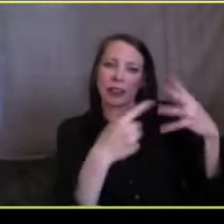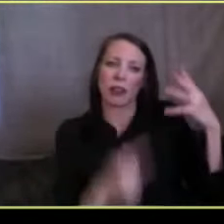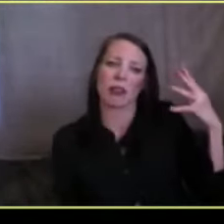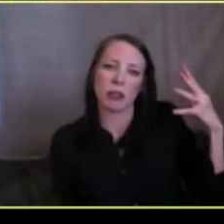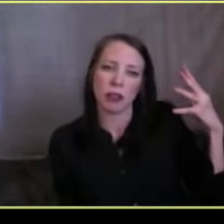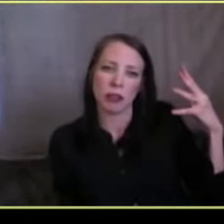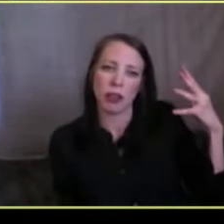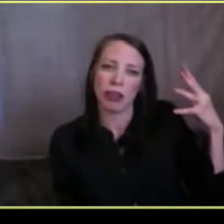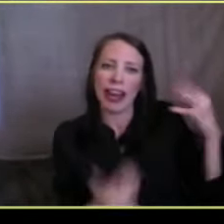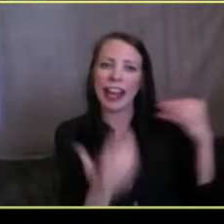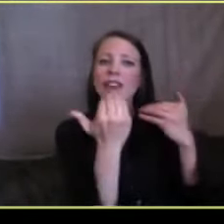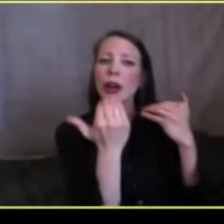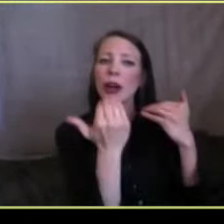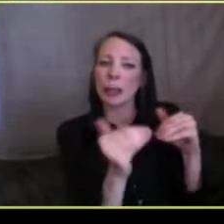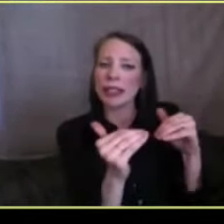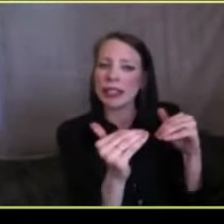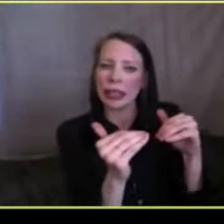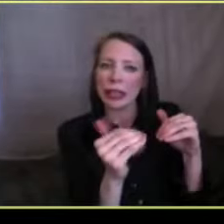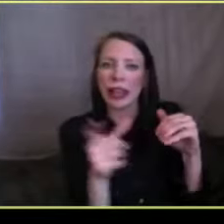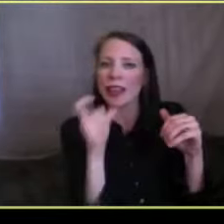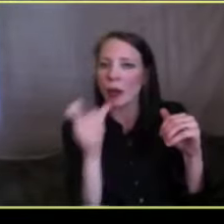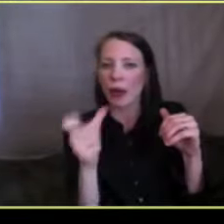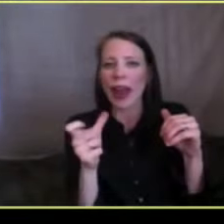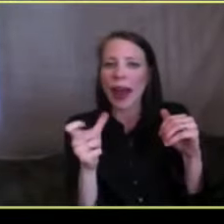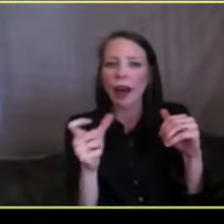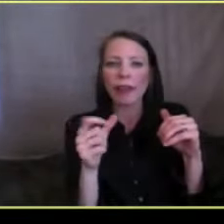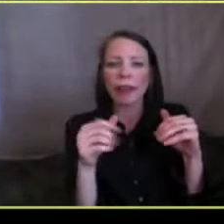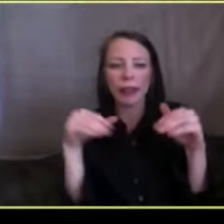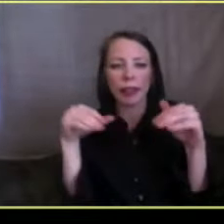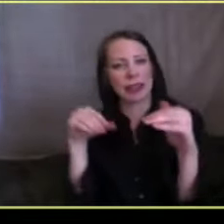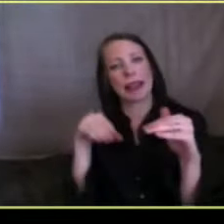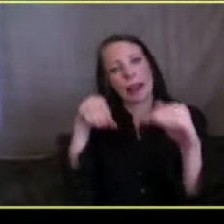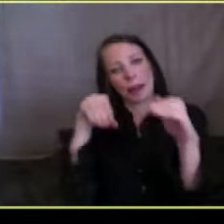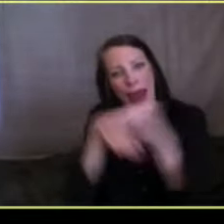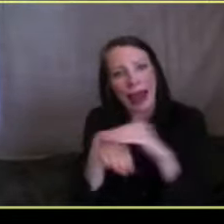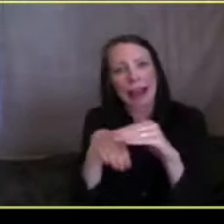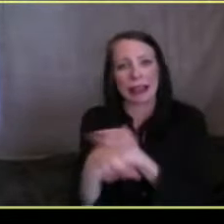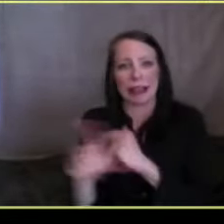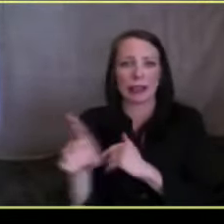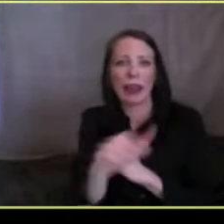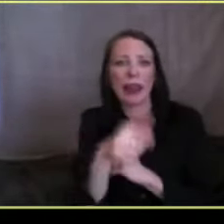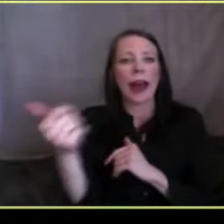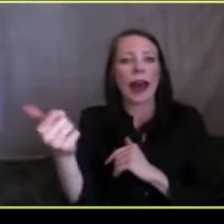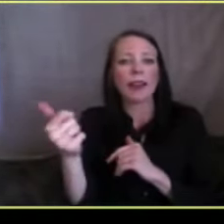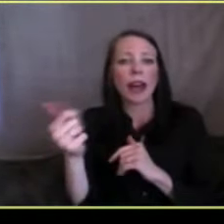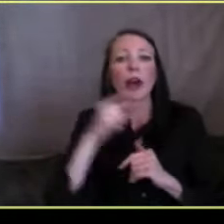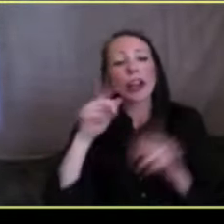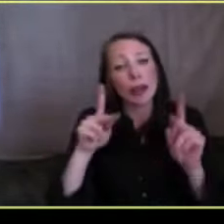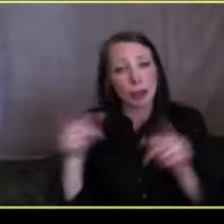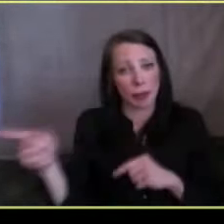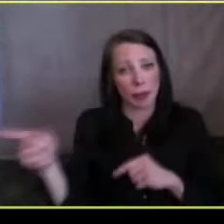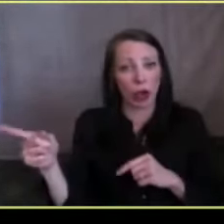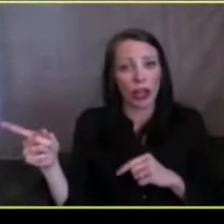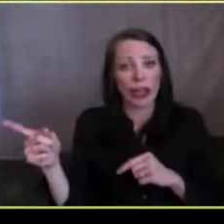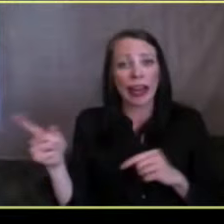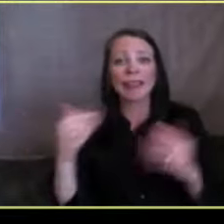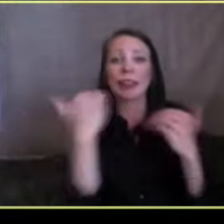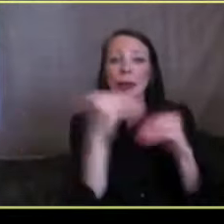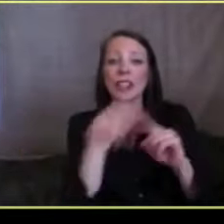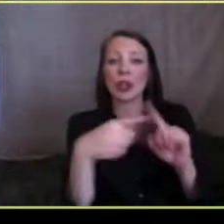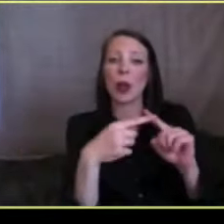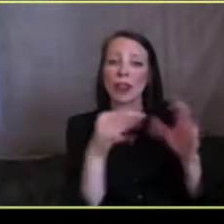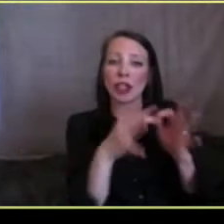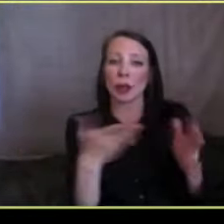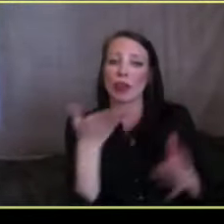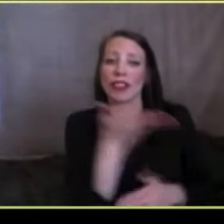days. And it's very limited. They don't have the same access as other hearing people. It's